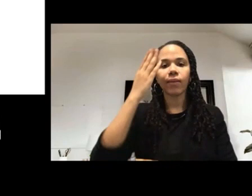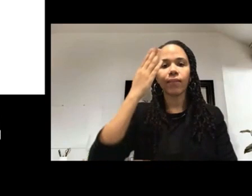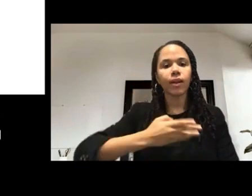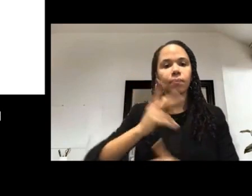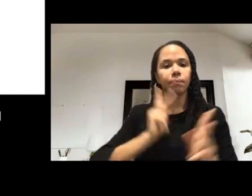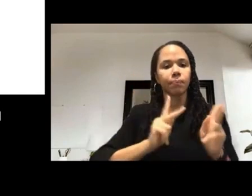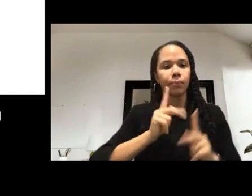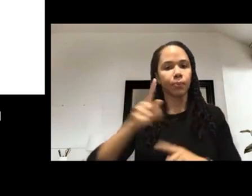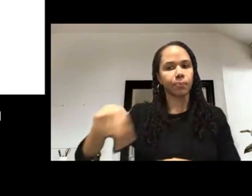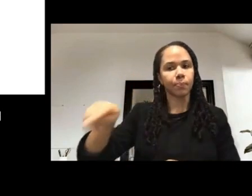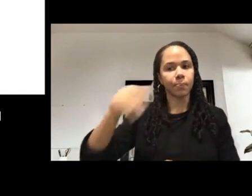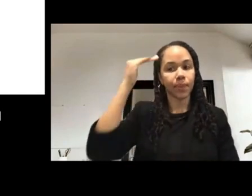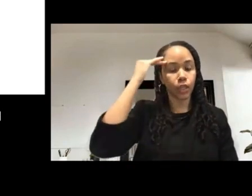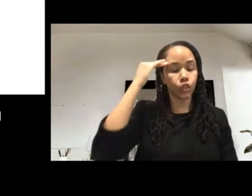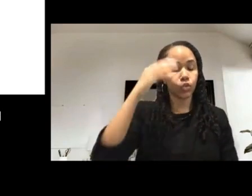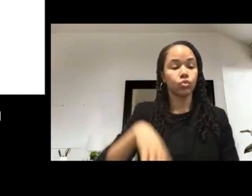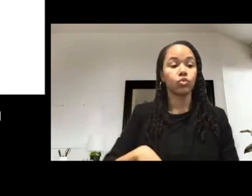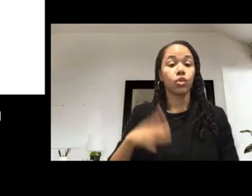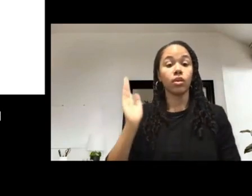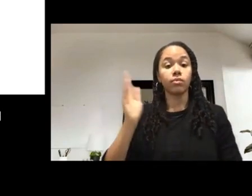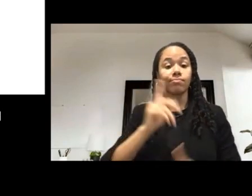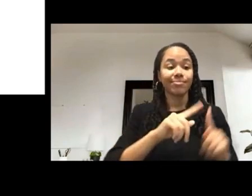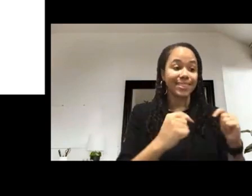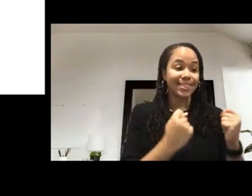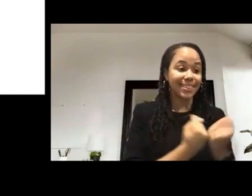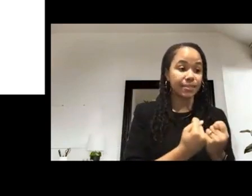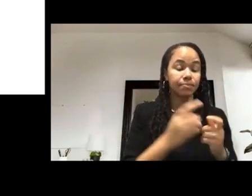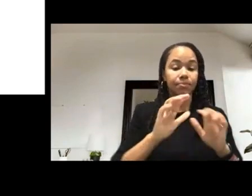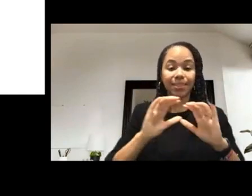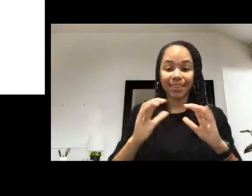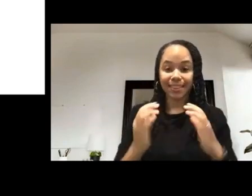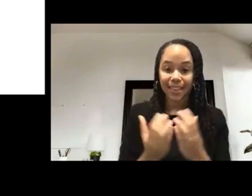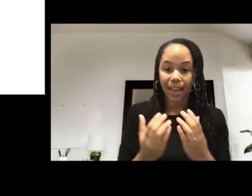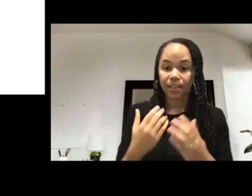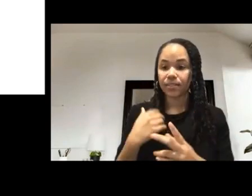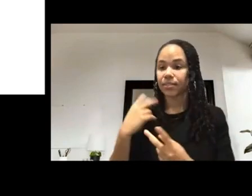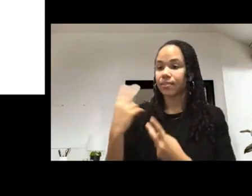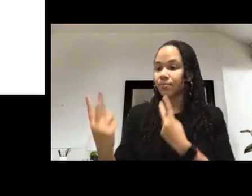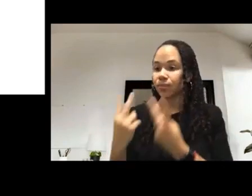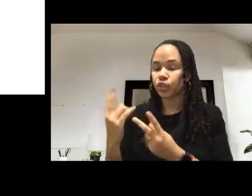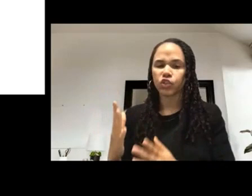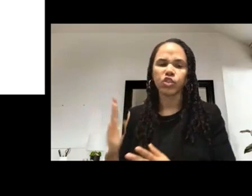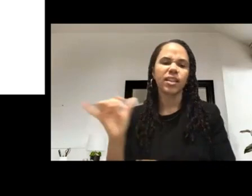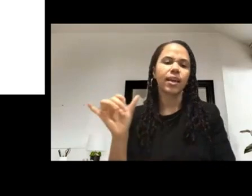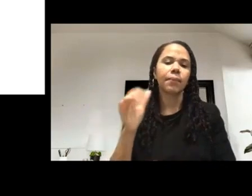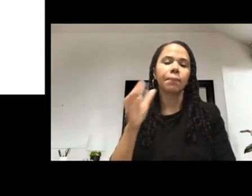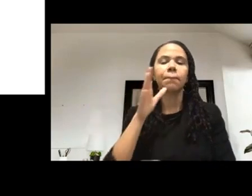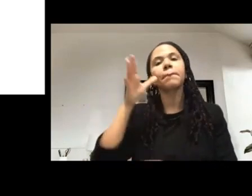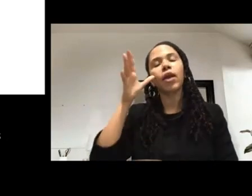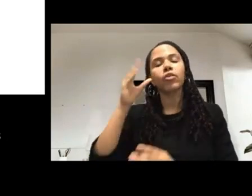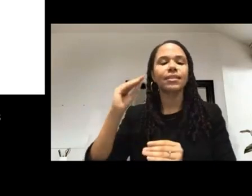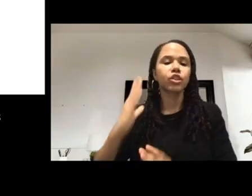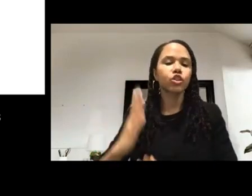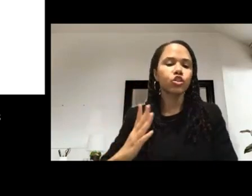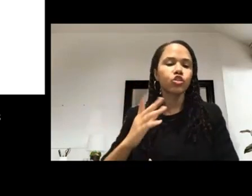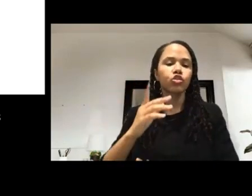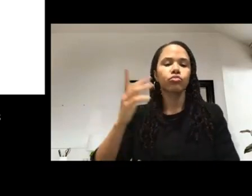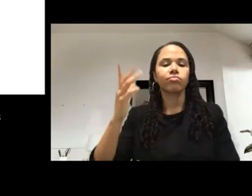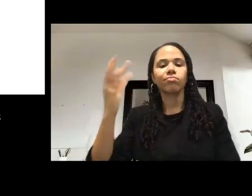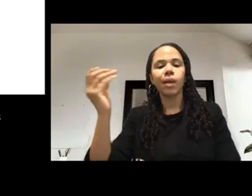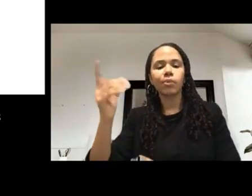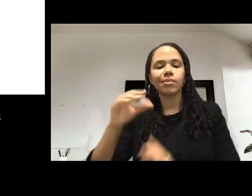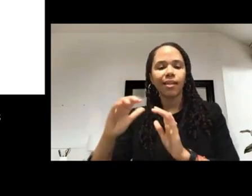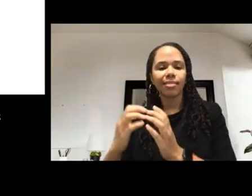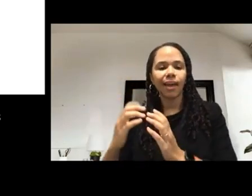team, they had to practice in front of the class, and then they had to practice in front of visitors like their parents or teachers who came to the class.